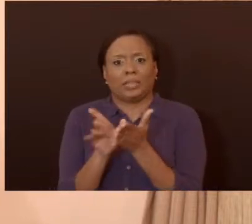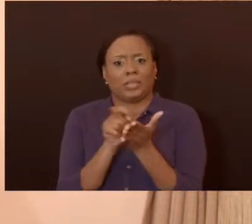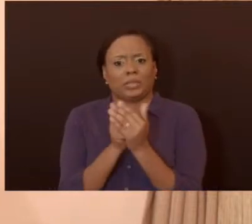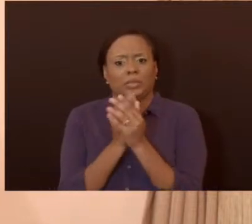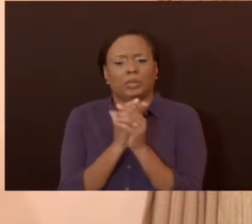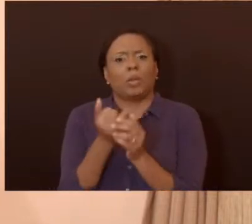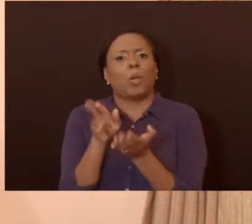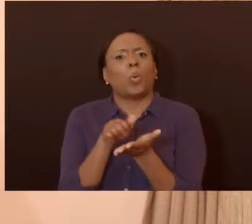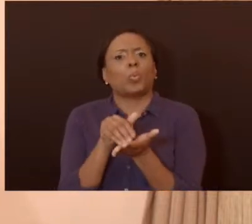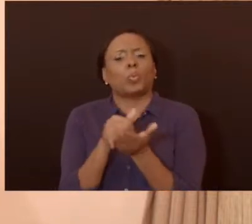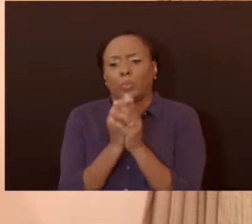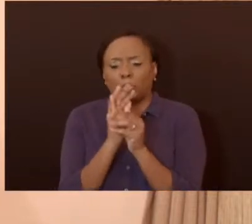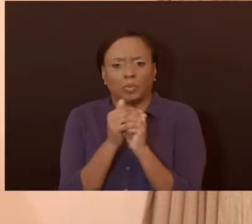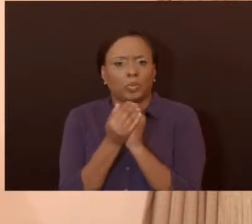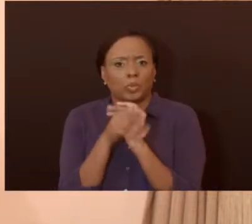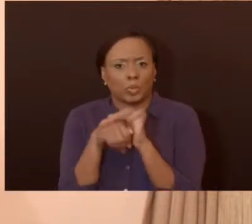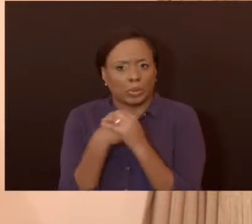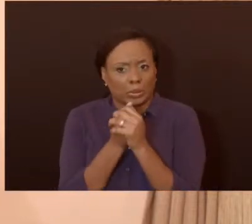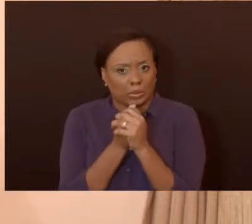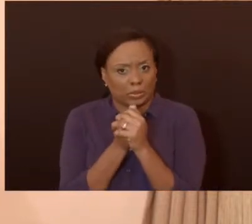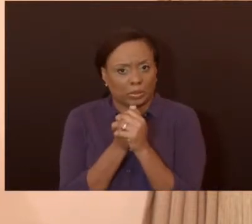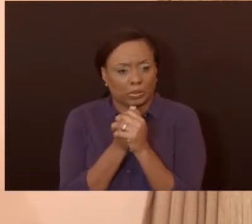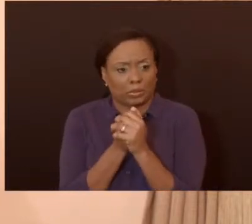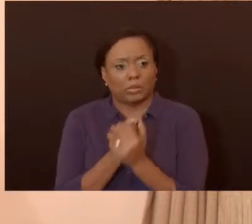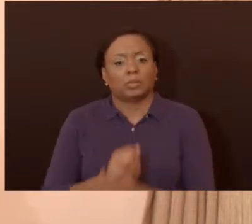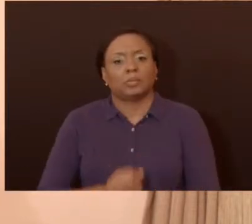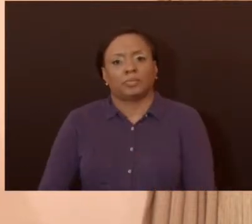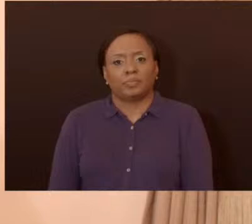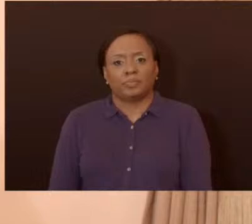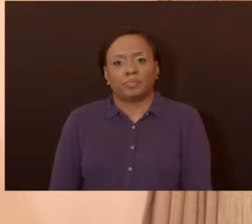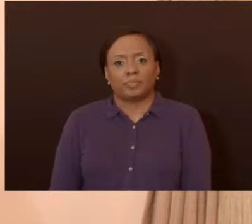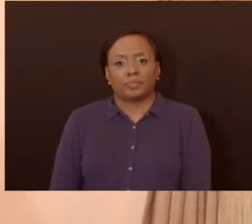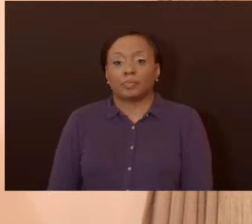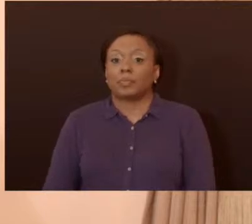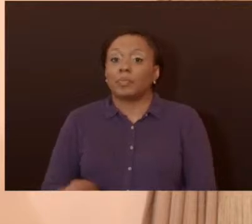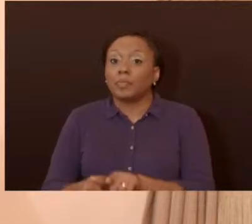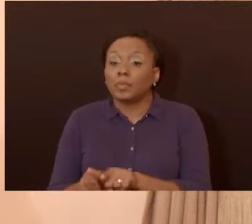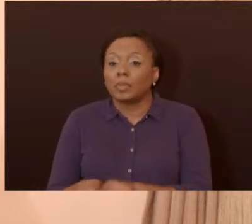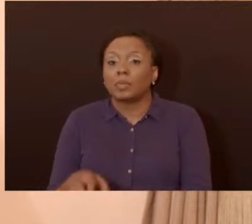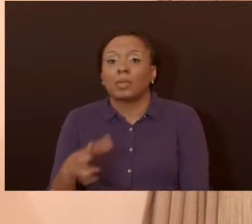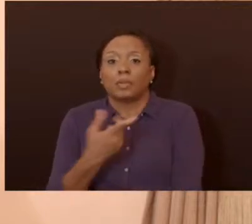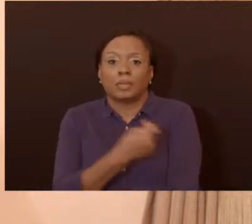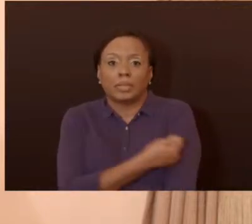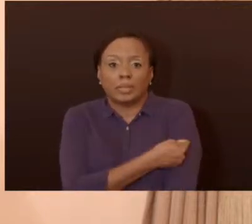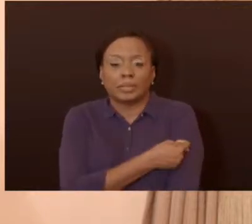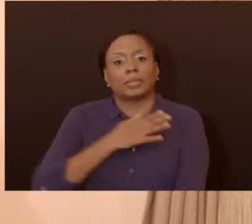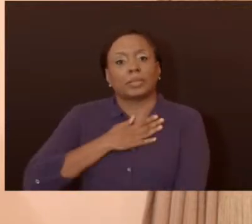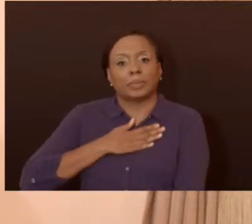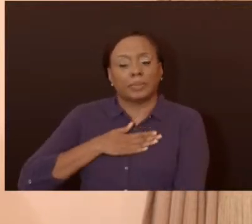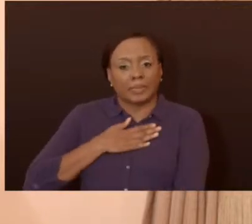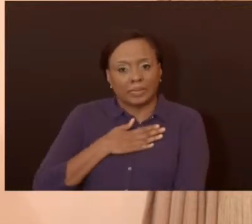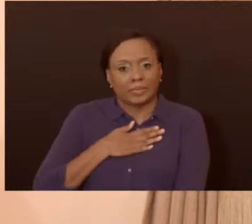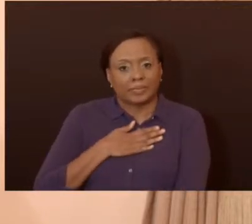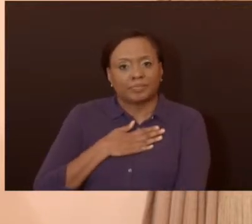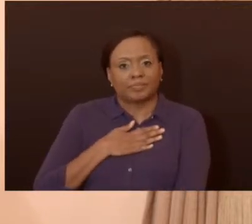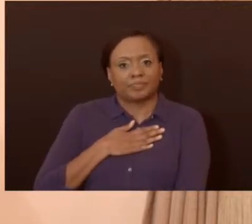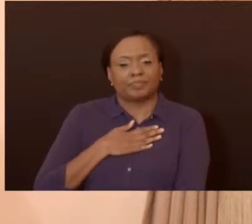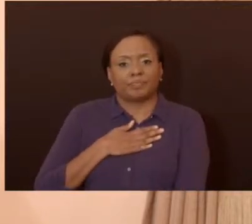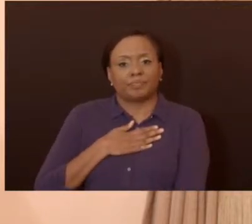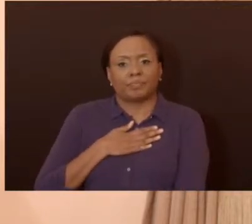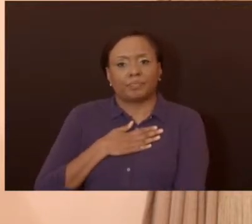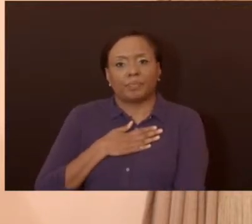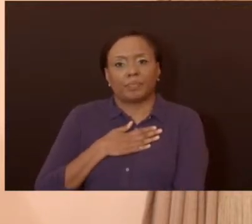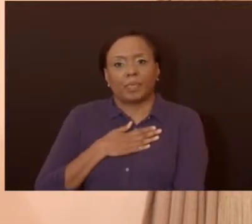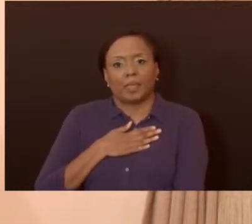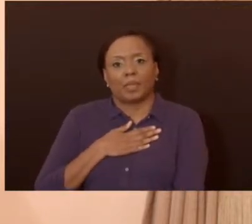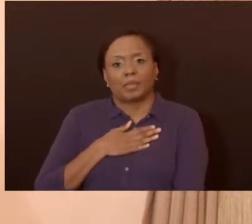and more than anything else, we're encouraging persons to get vaccinated. Please. It is one of those additional